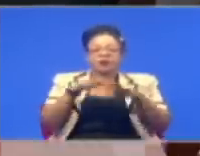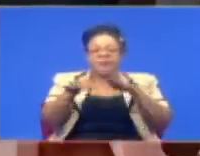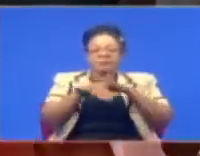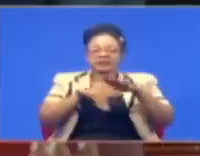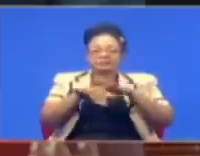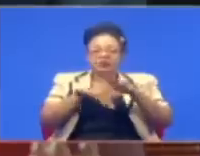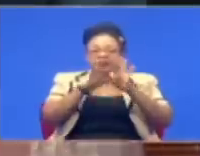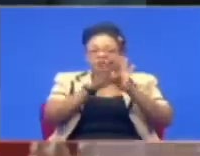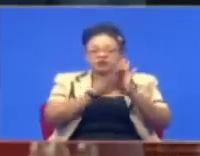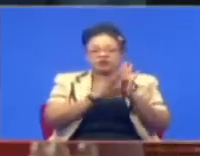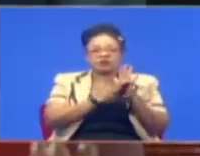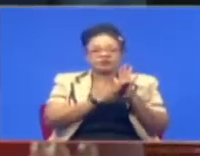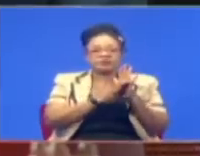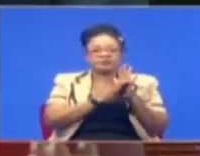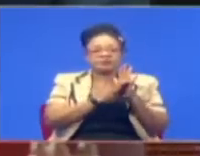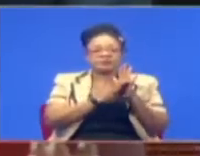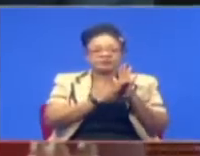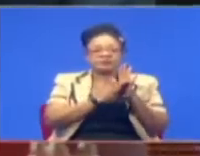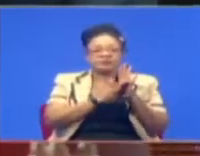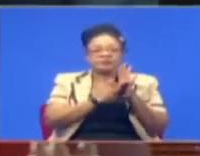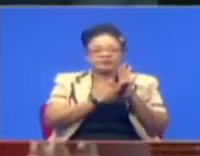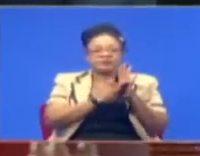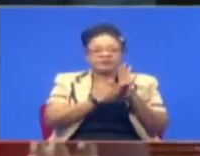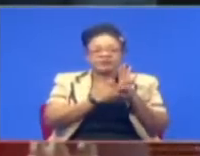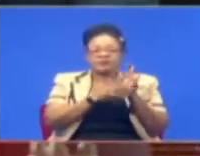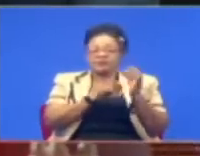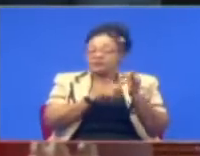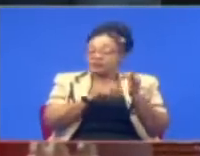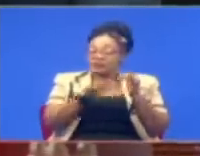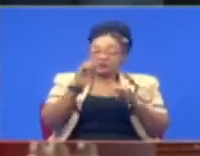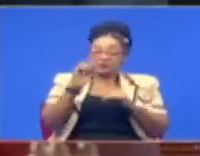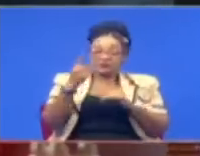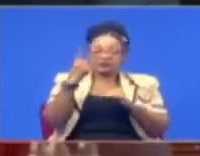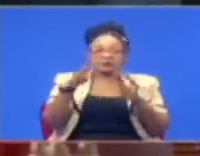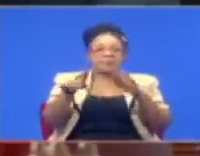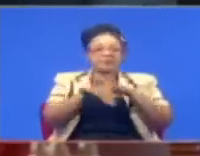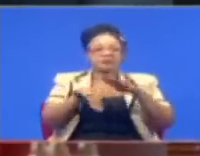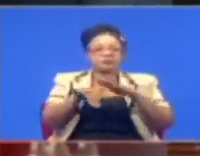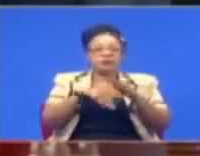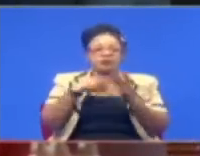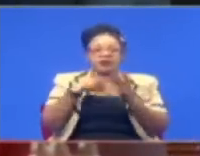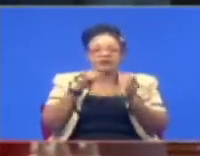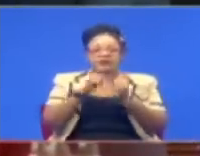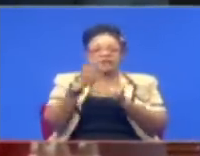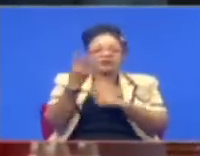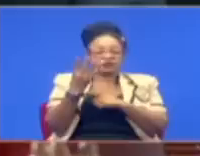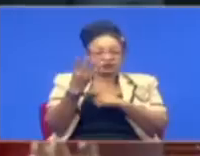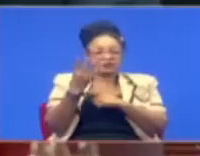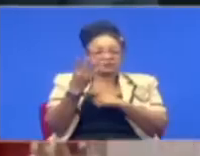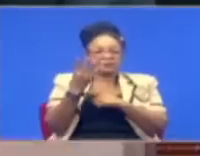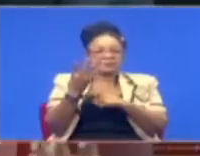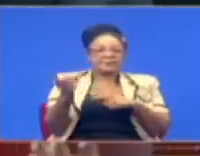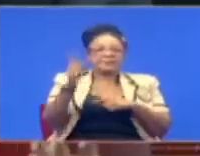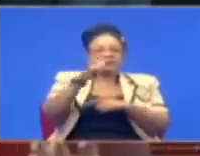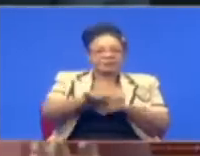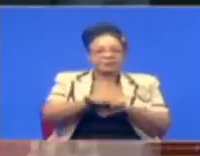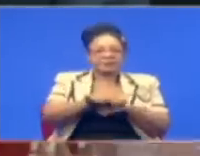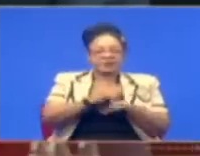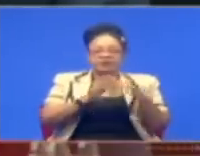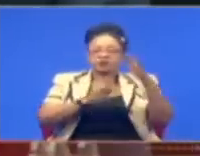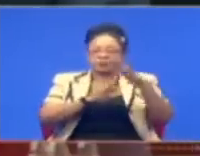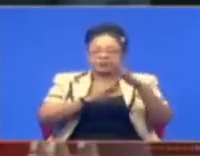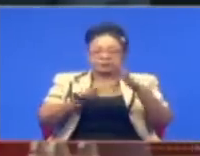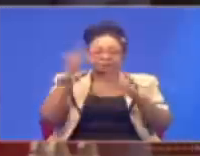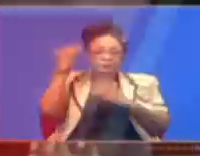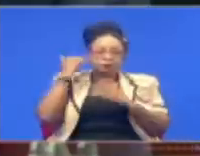the Constitution. The first principle, my Lord, is that we have 14 days for Supreme Court to